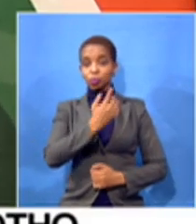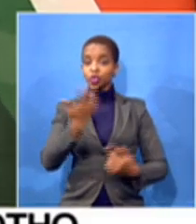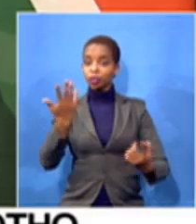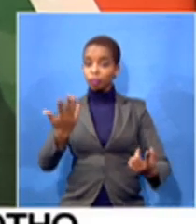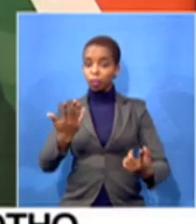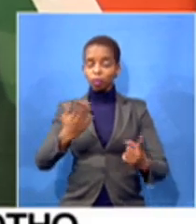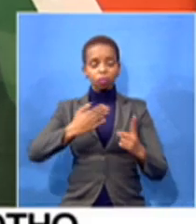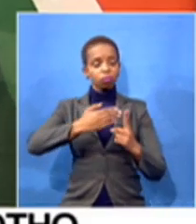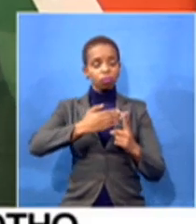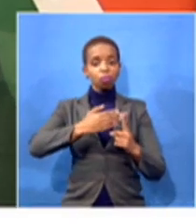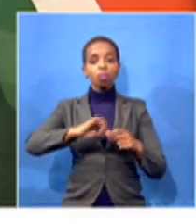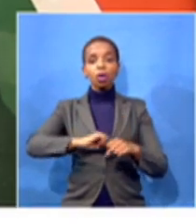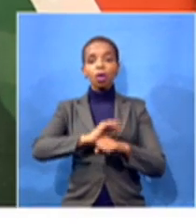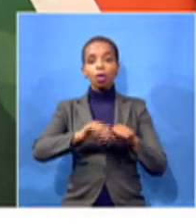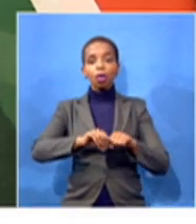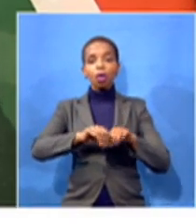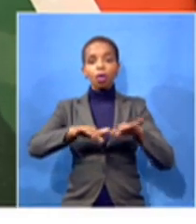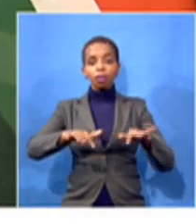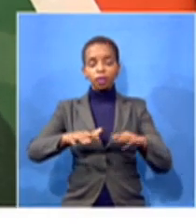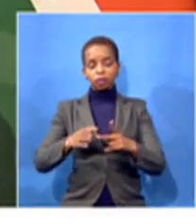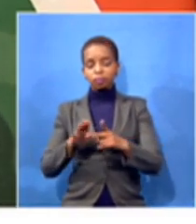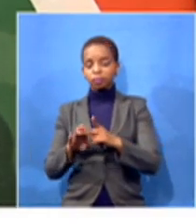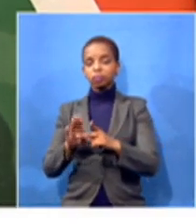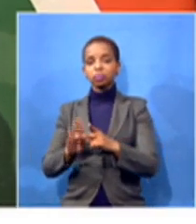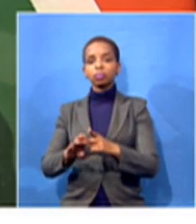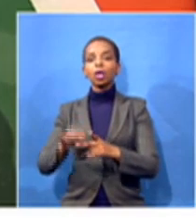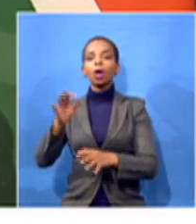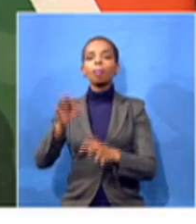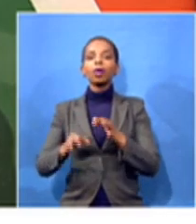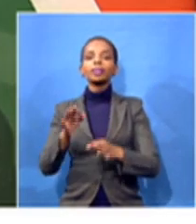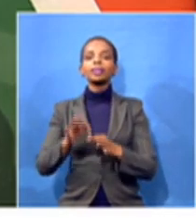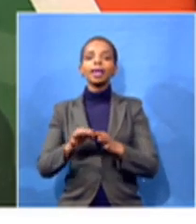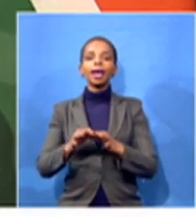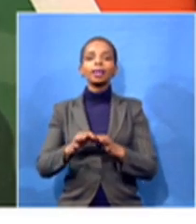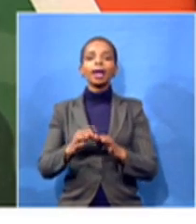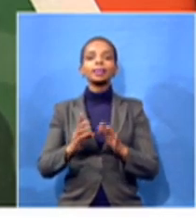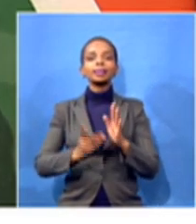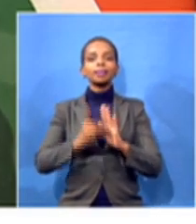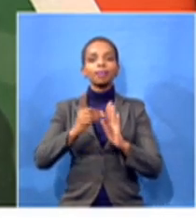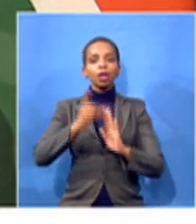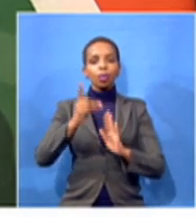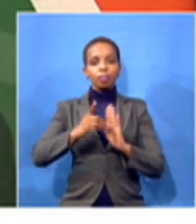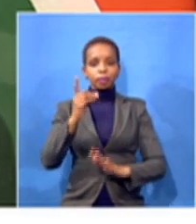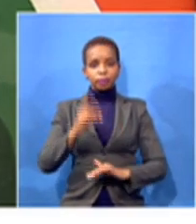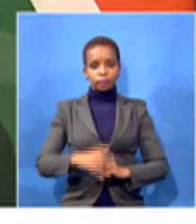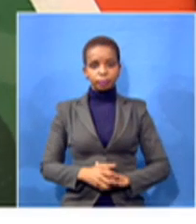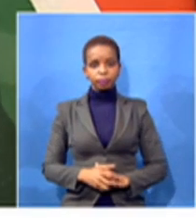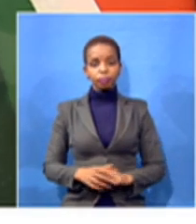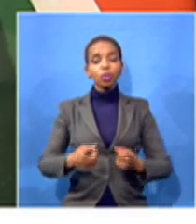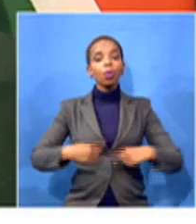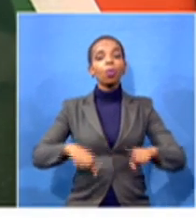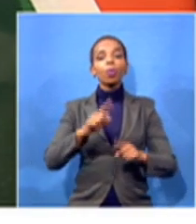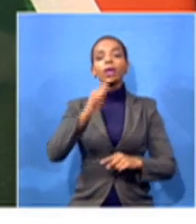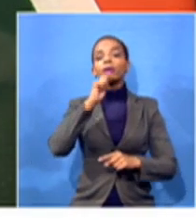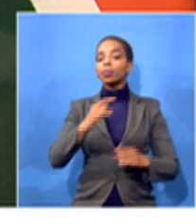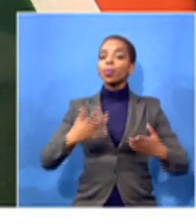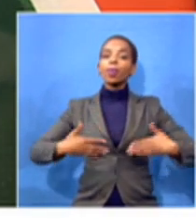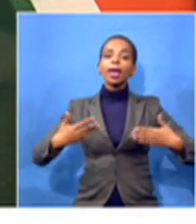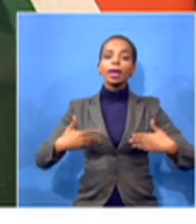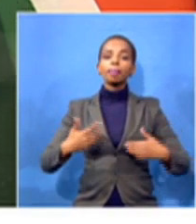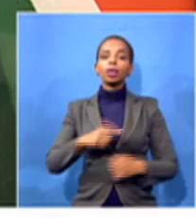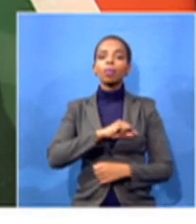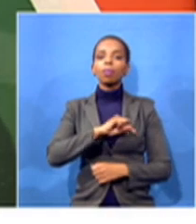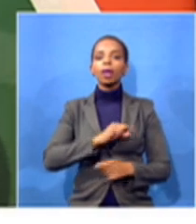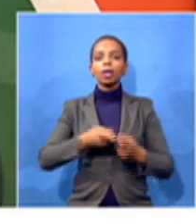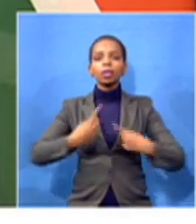side as well as the political developments. And we were delighted to hear